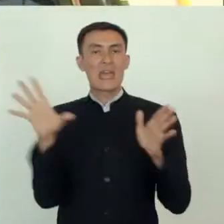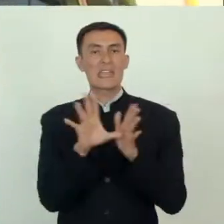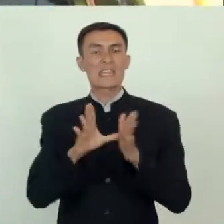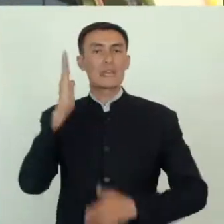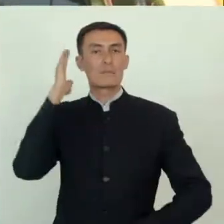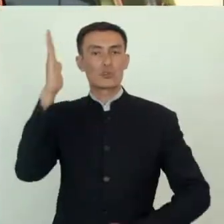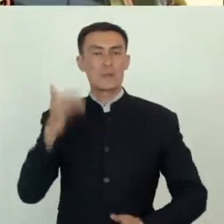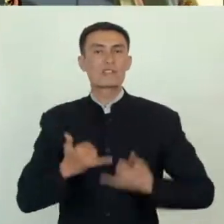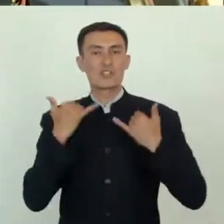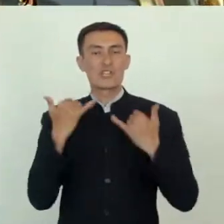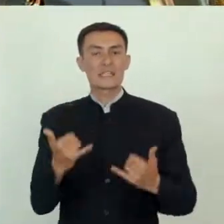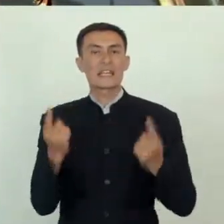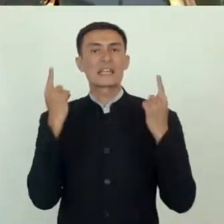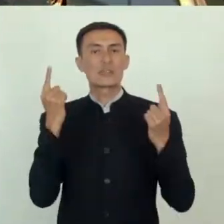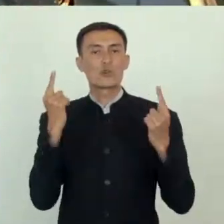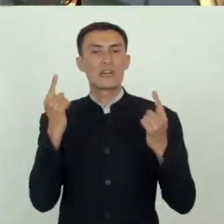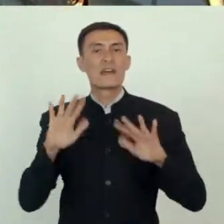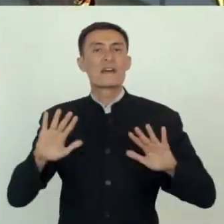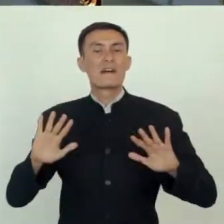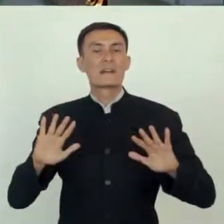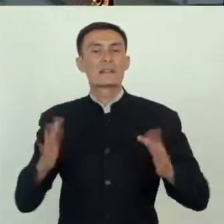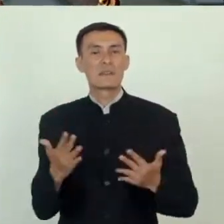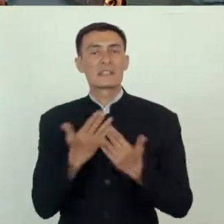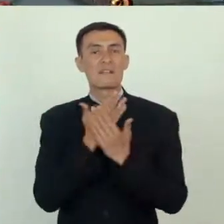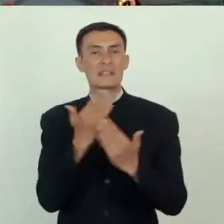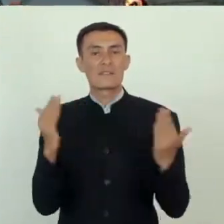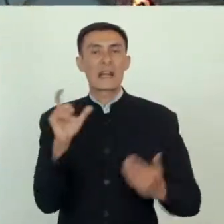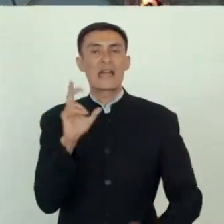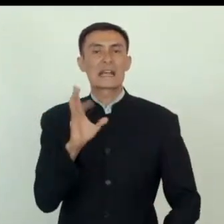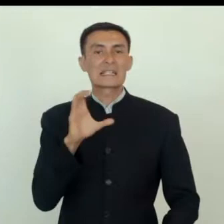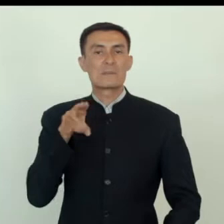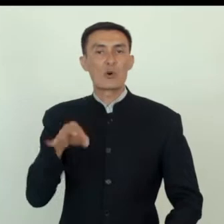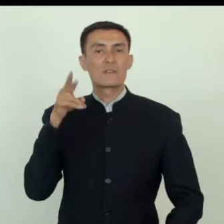is dedicated to this specific topic. That is the future of energy.